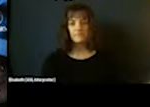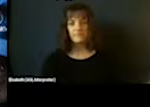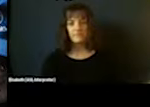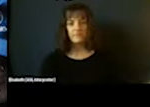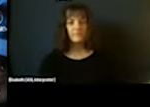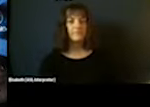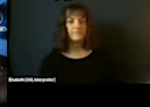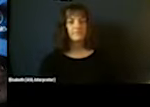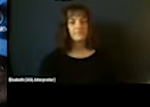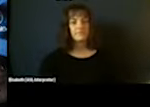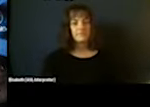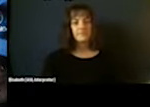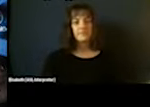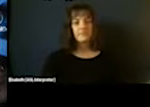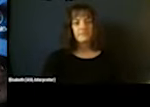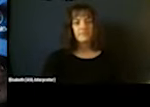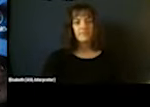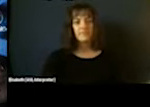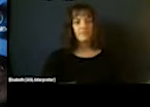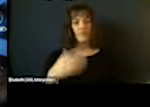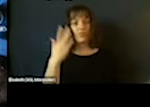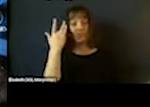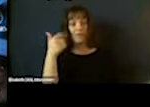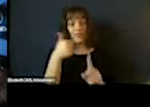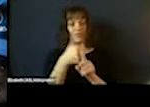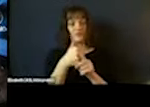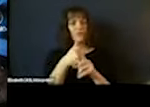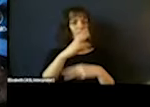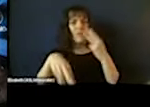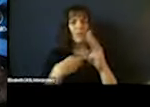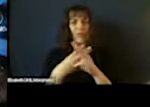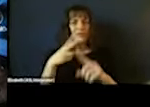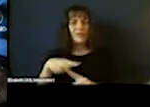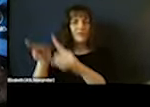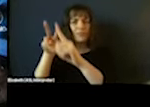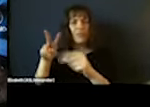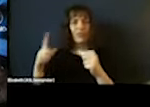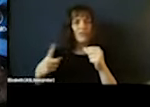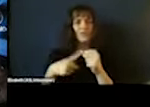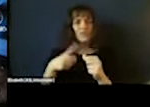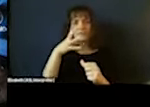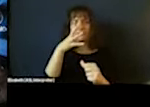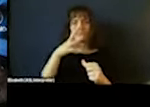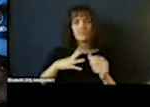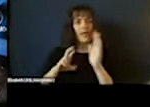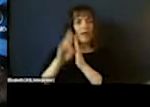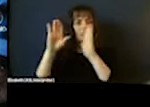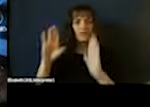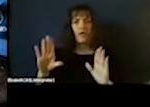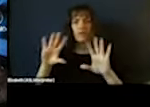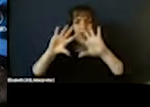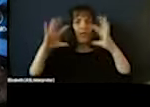hero and first astronaut in the world. But she's also a person who worried about their family. She's also a